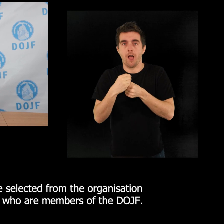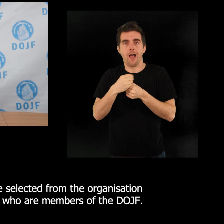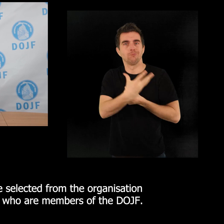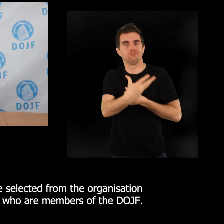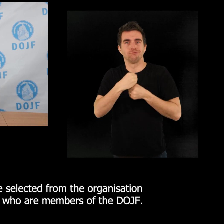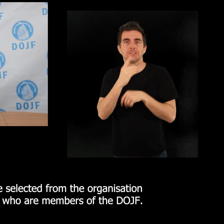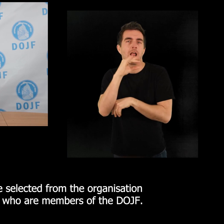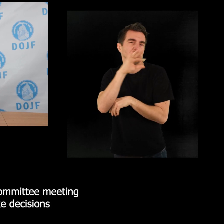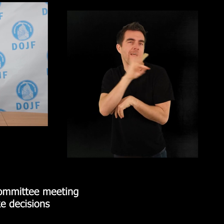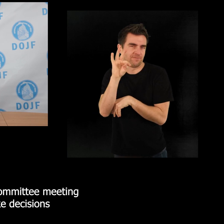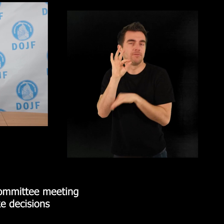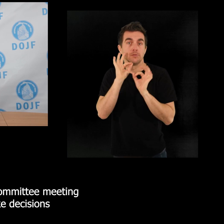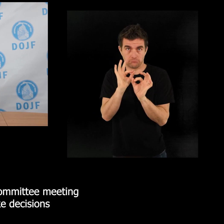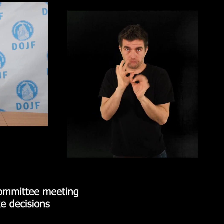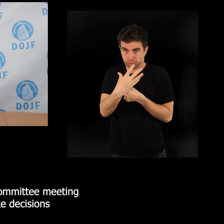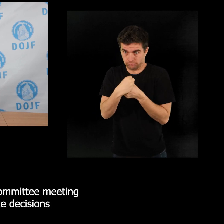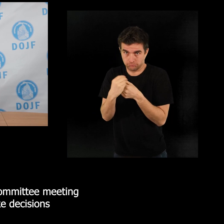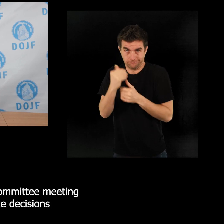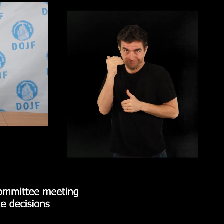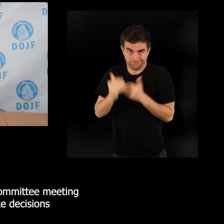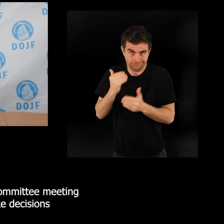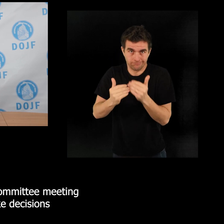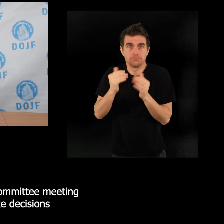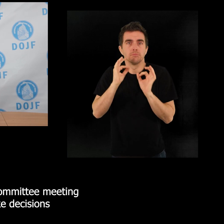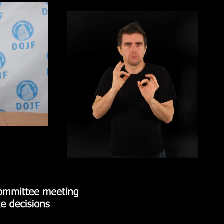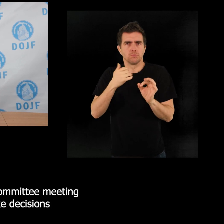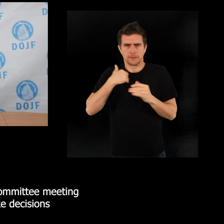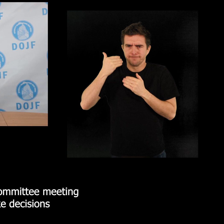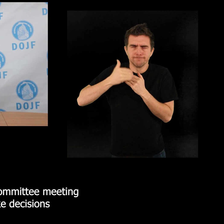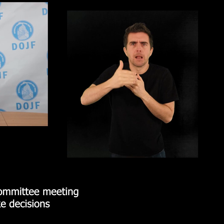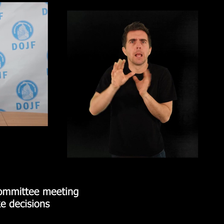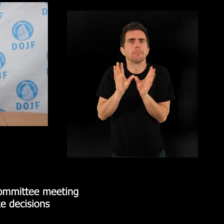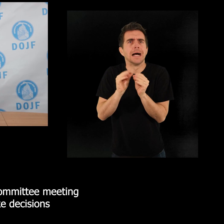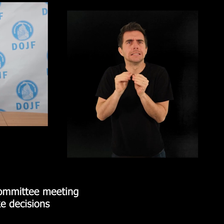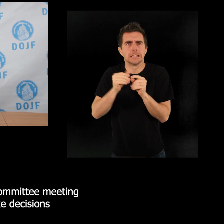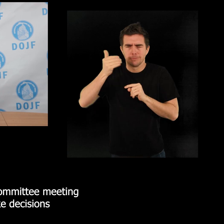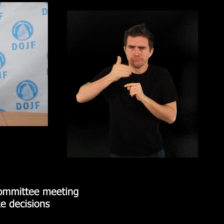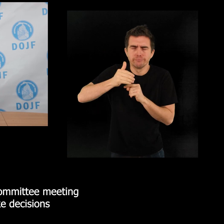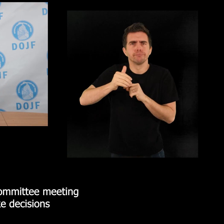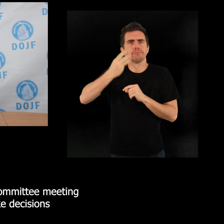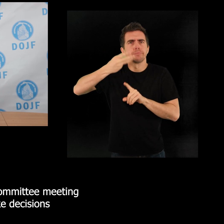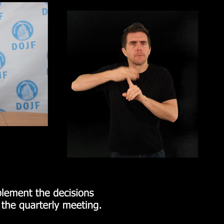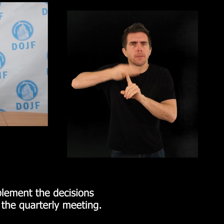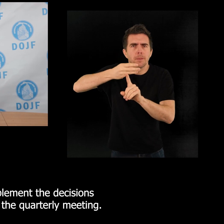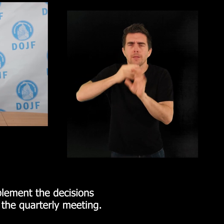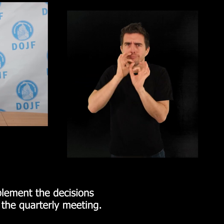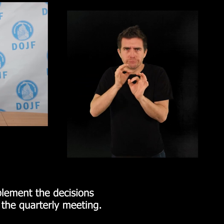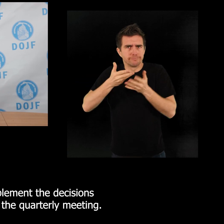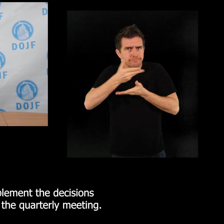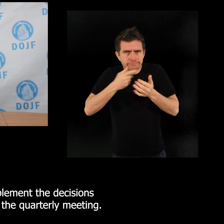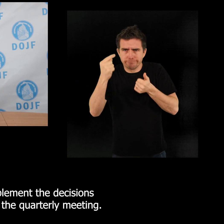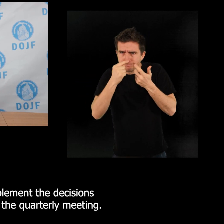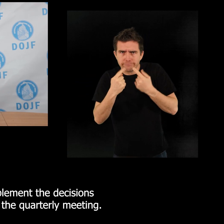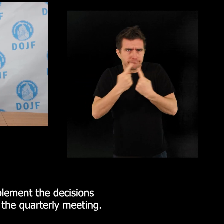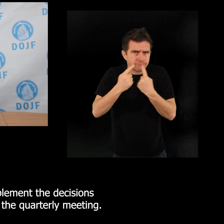at the DOJ. We have quarterly executive committee meeting and we discuss and take decisions,